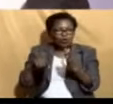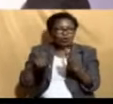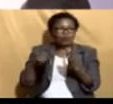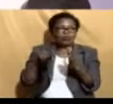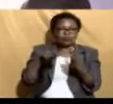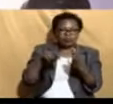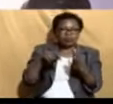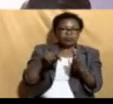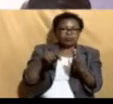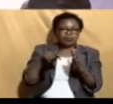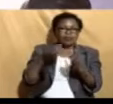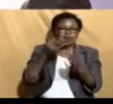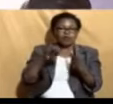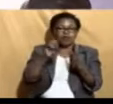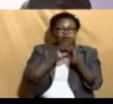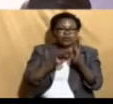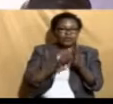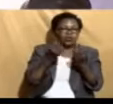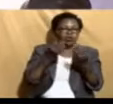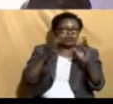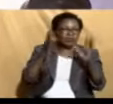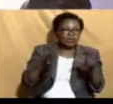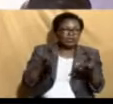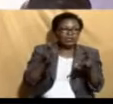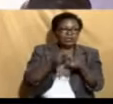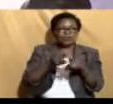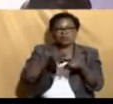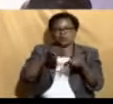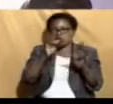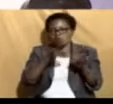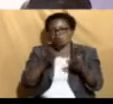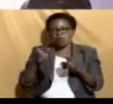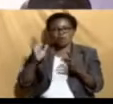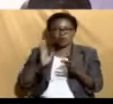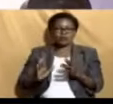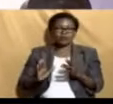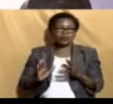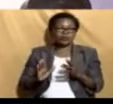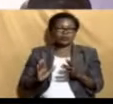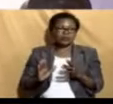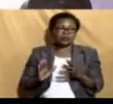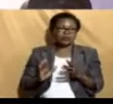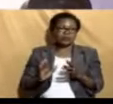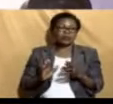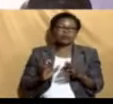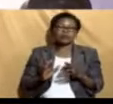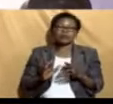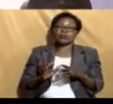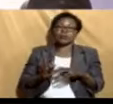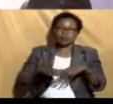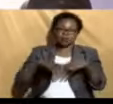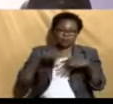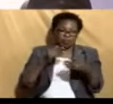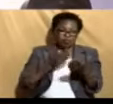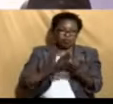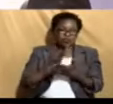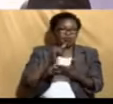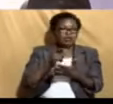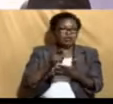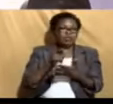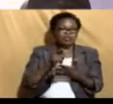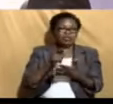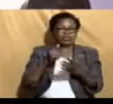intended for state officers and the other for ordinary citizens. Such a bifurcation, my lords,